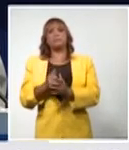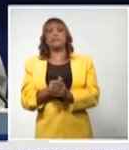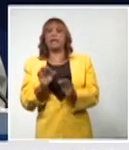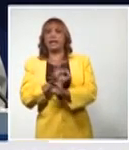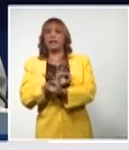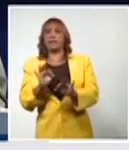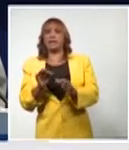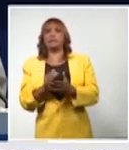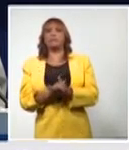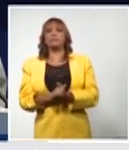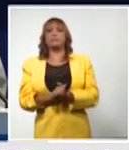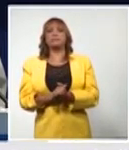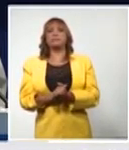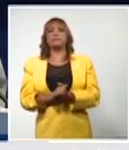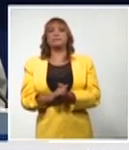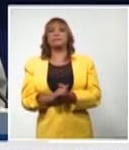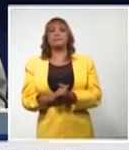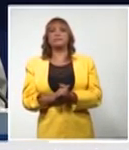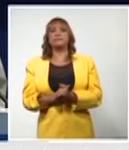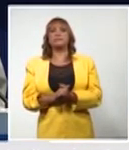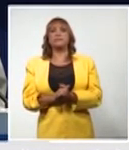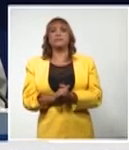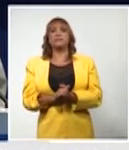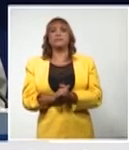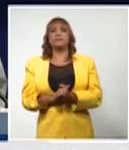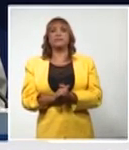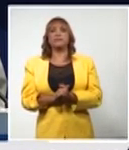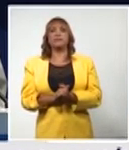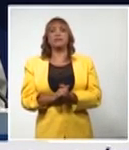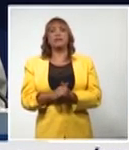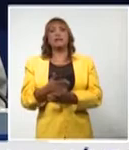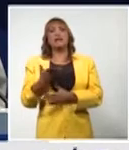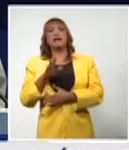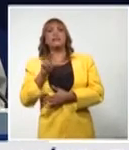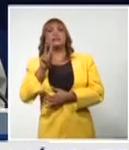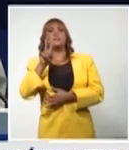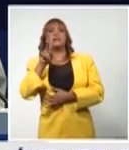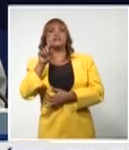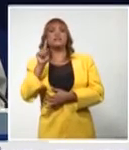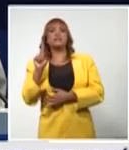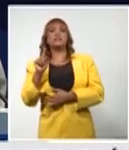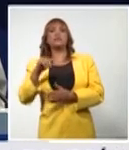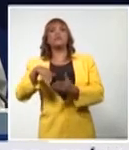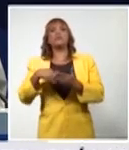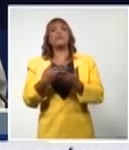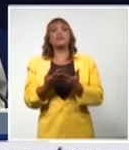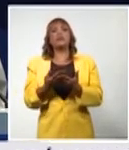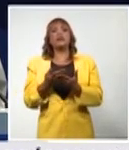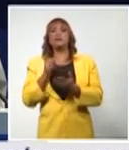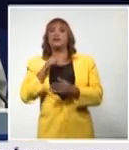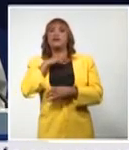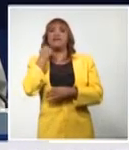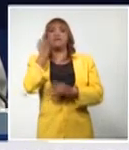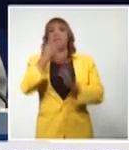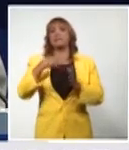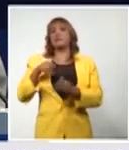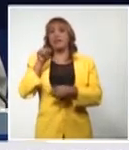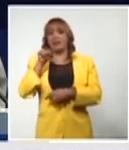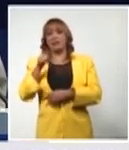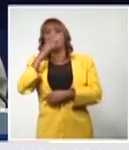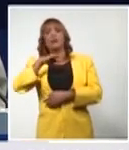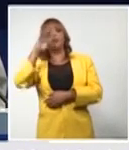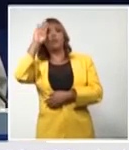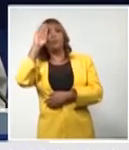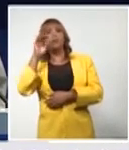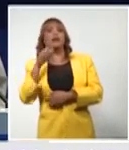pandemic began in Cuba, the island has registered 87 deaths, for a mortality rate